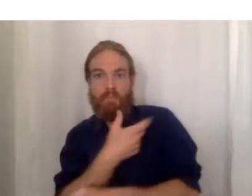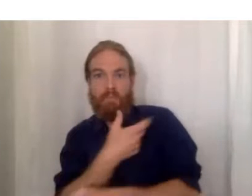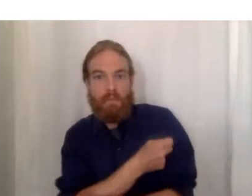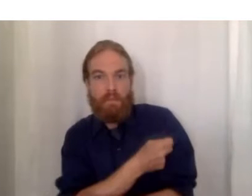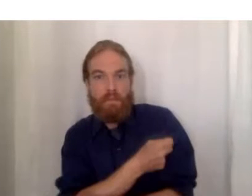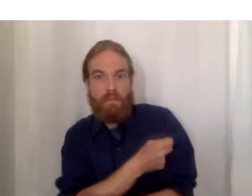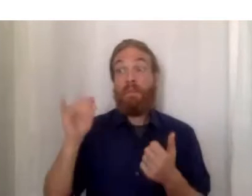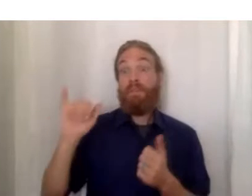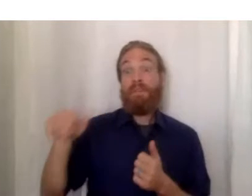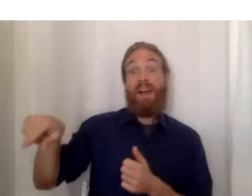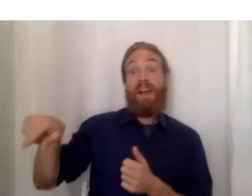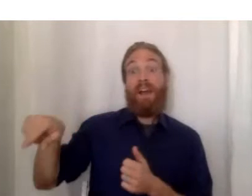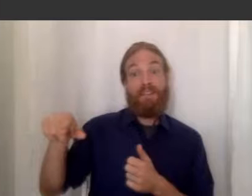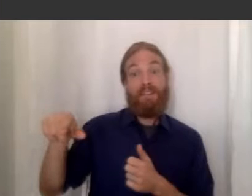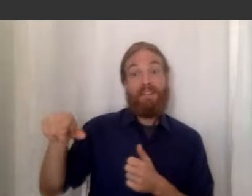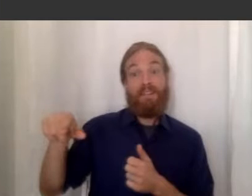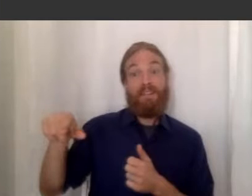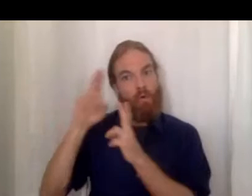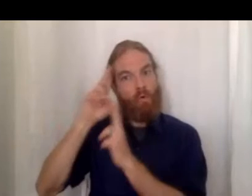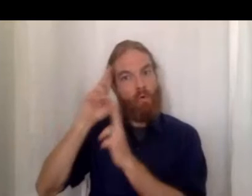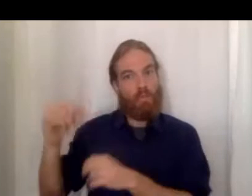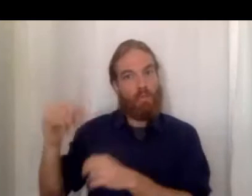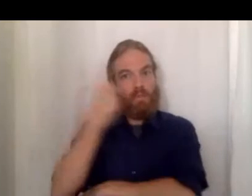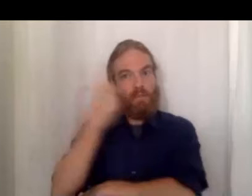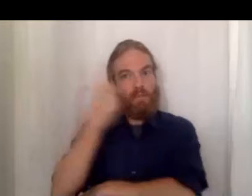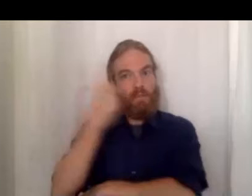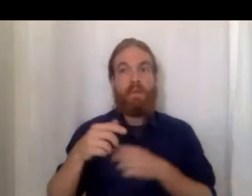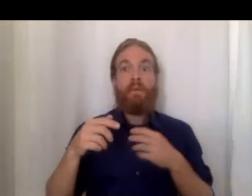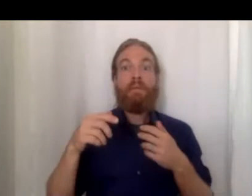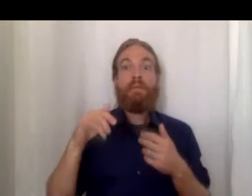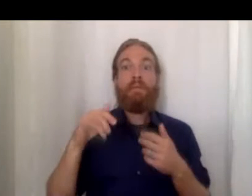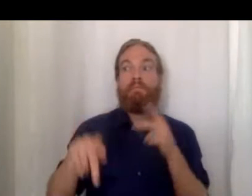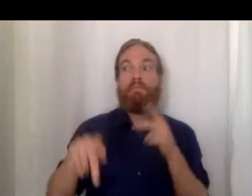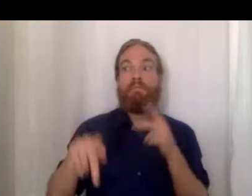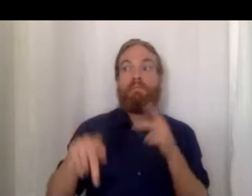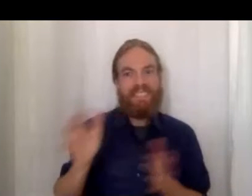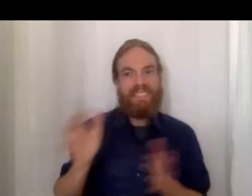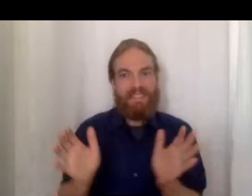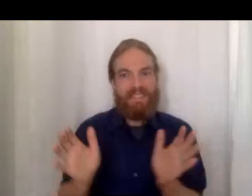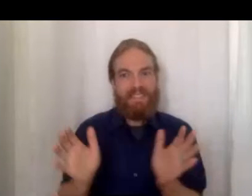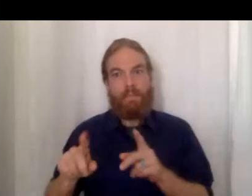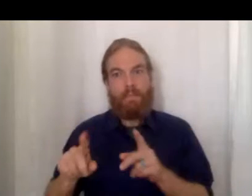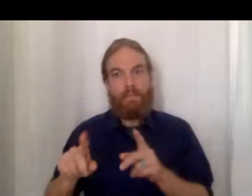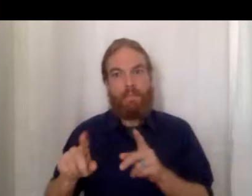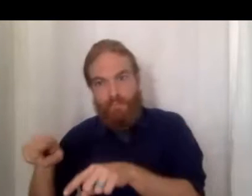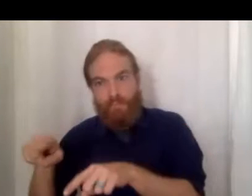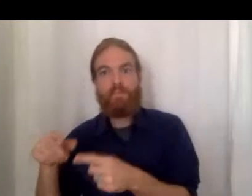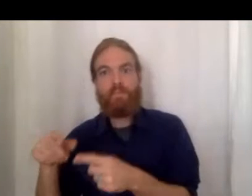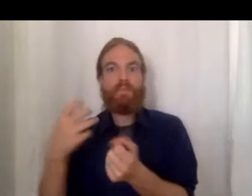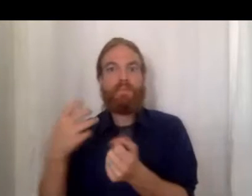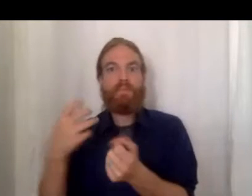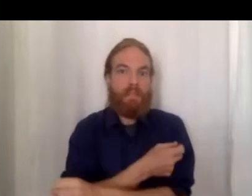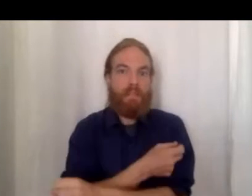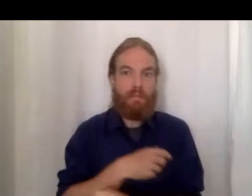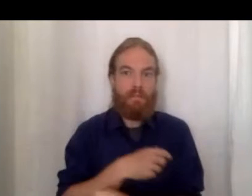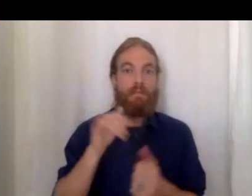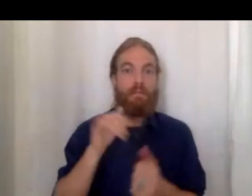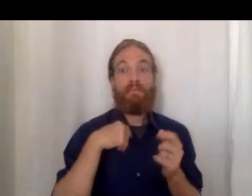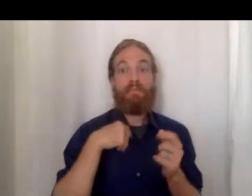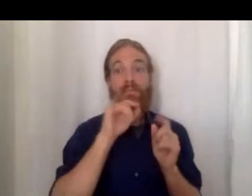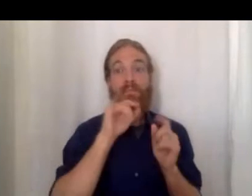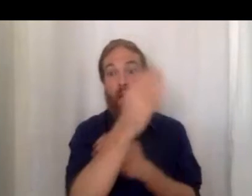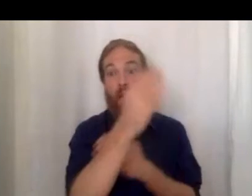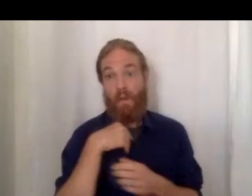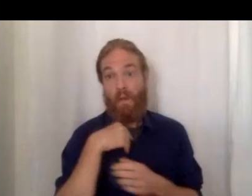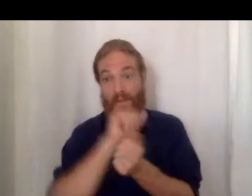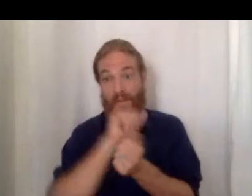fact, a team is going out this morning with CSFD and also an immunizations clinic staff member to vaccinate 4 people who